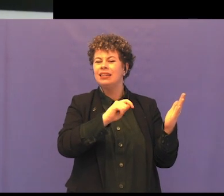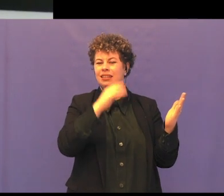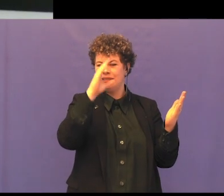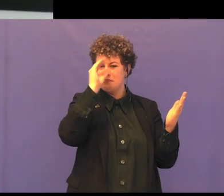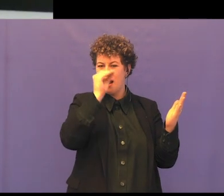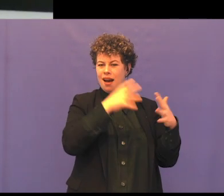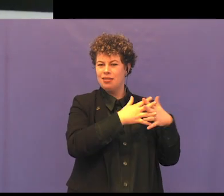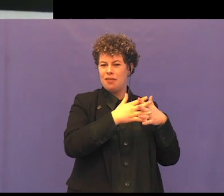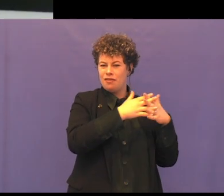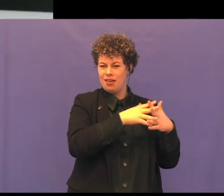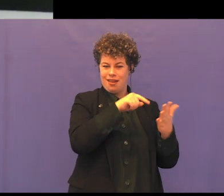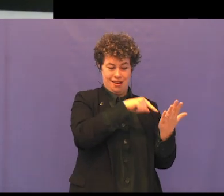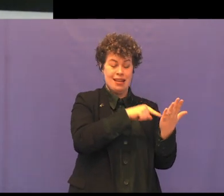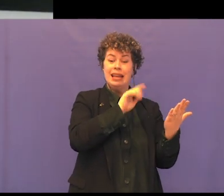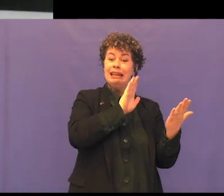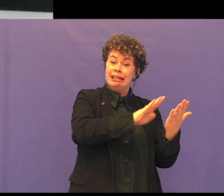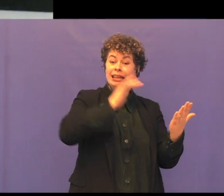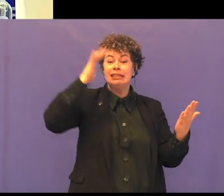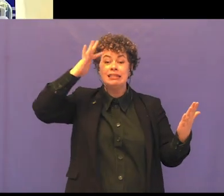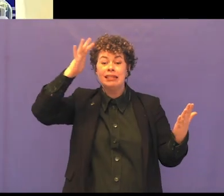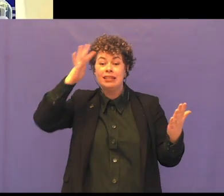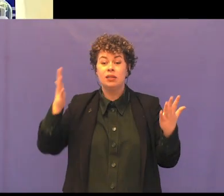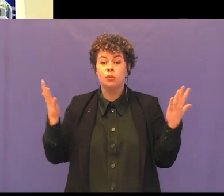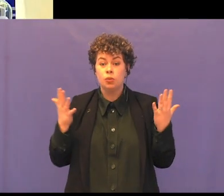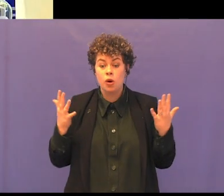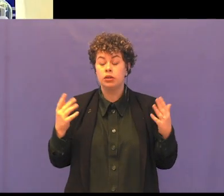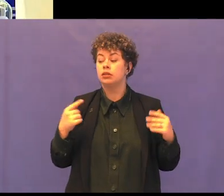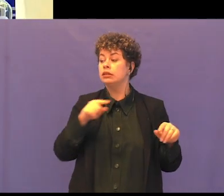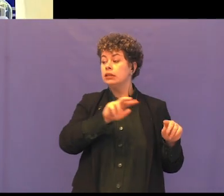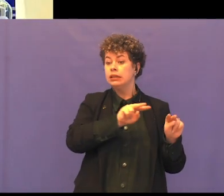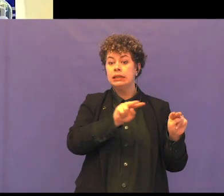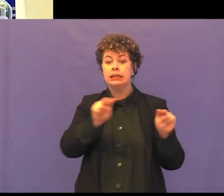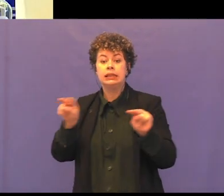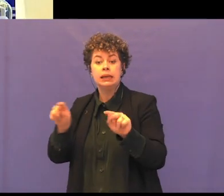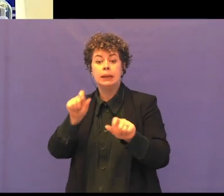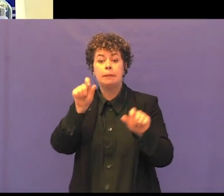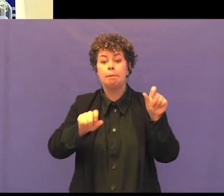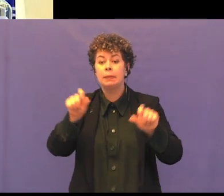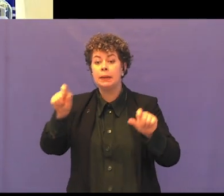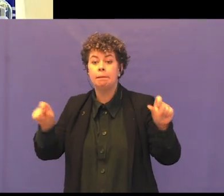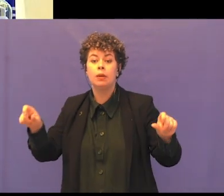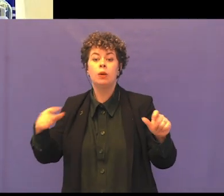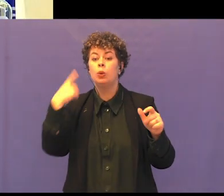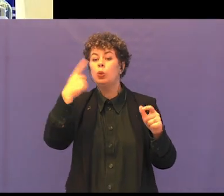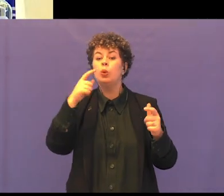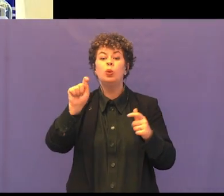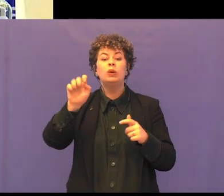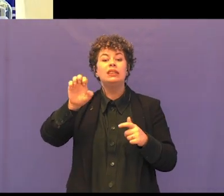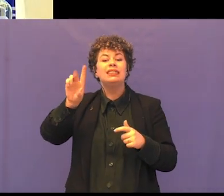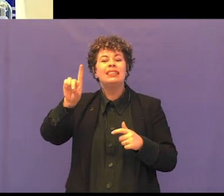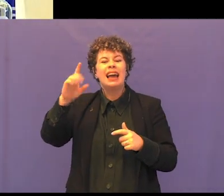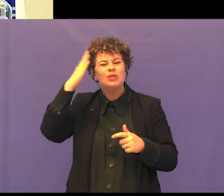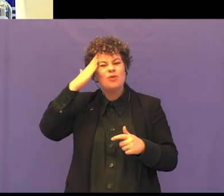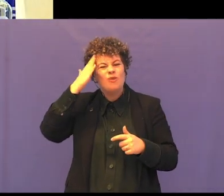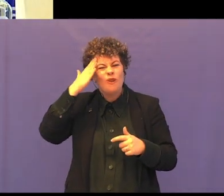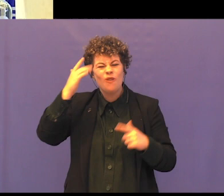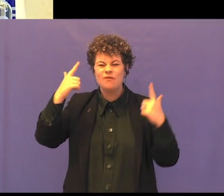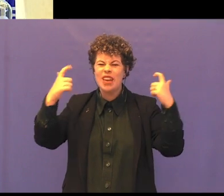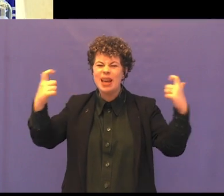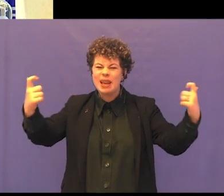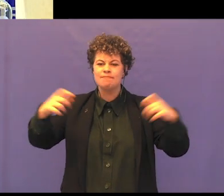these translations for the TED Talks, for example, and there was a period of time when it's done for Facebook as